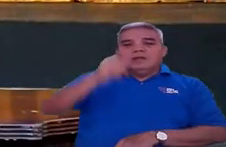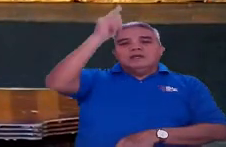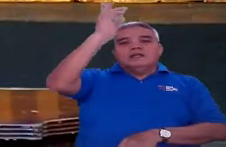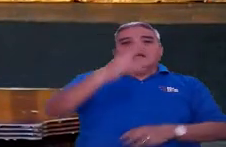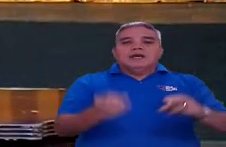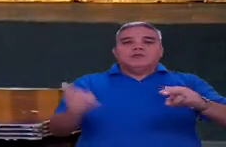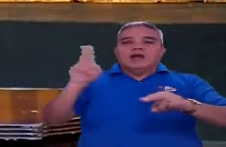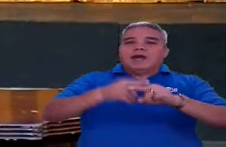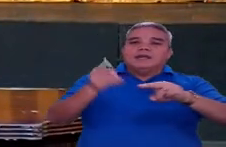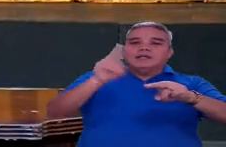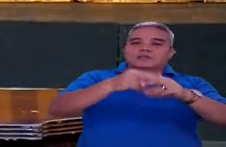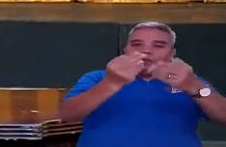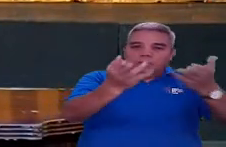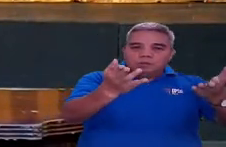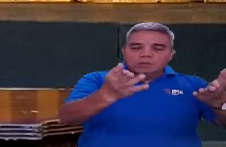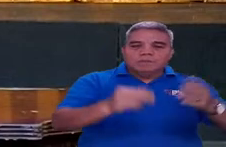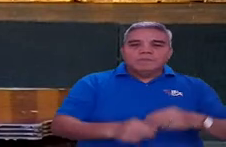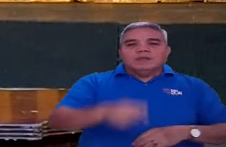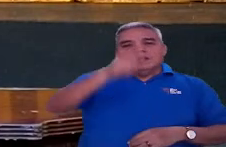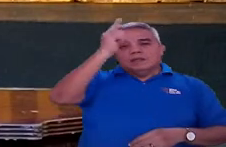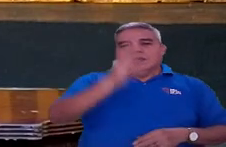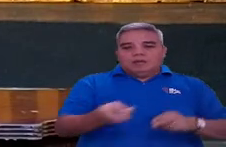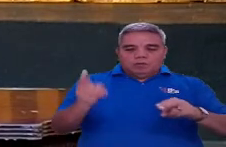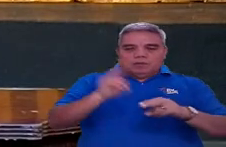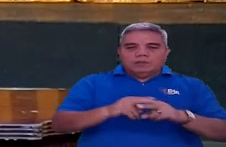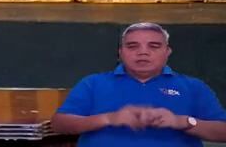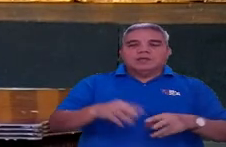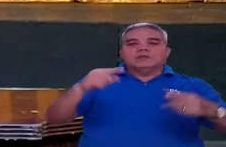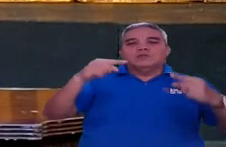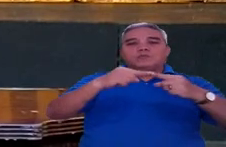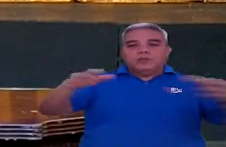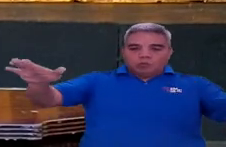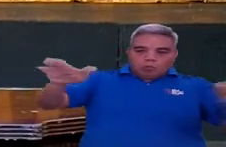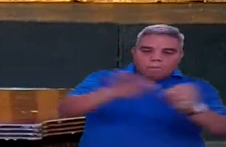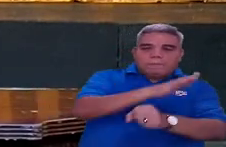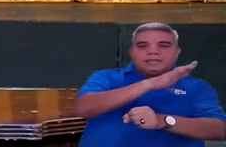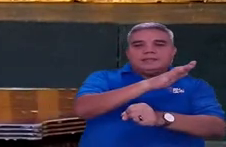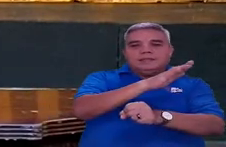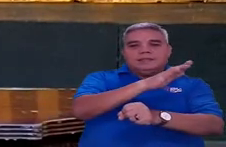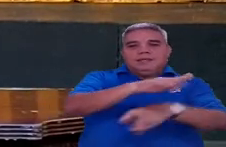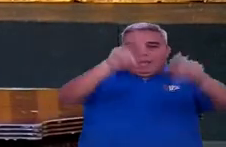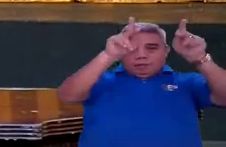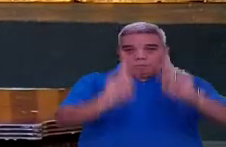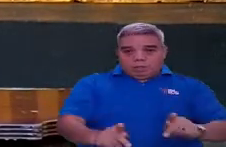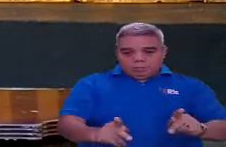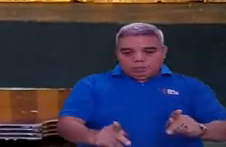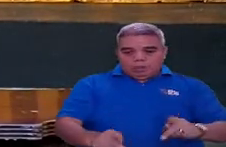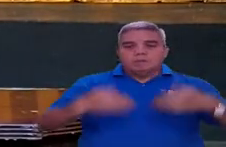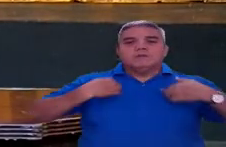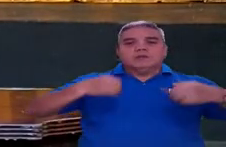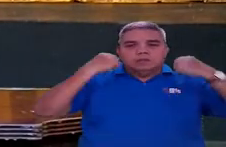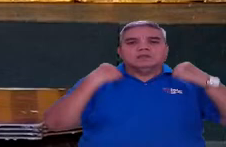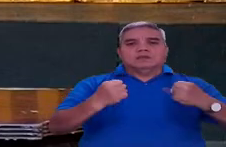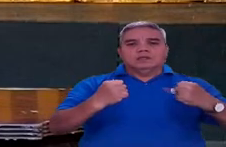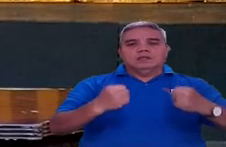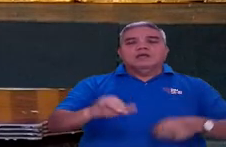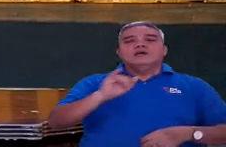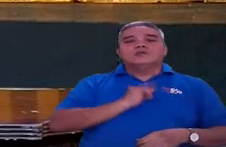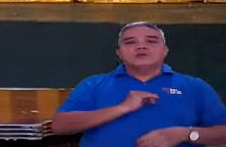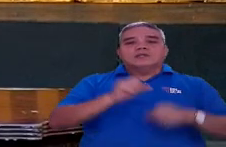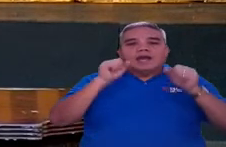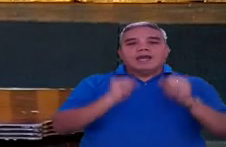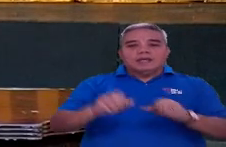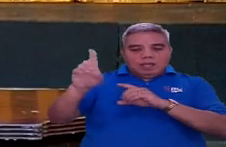have added to you, God have added you to me to complete this incomplete person so that I